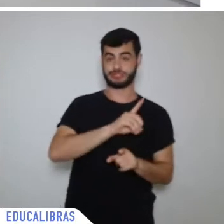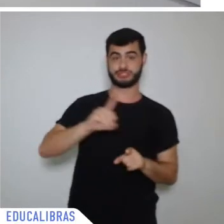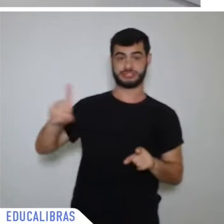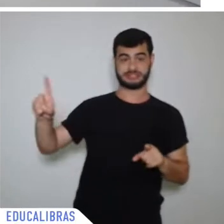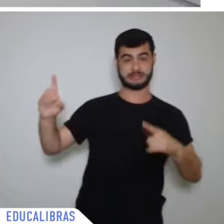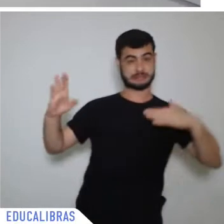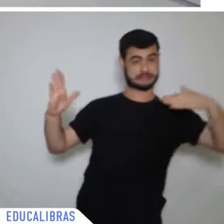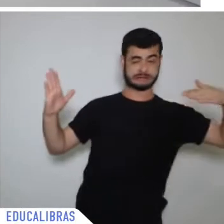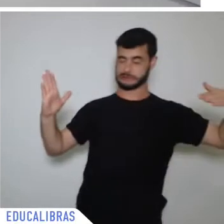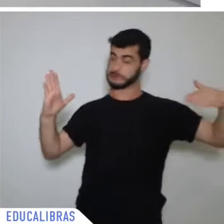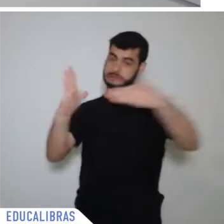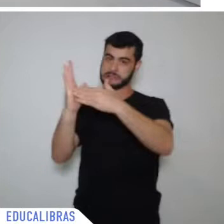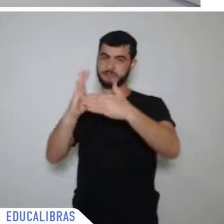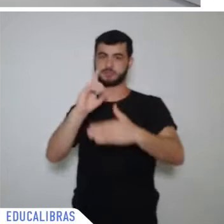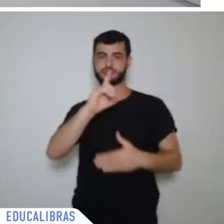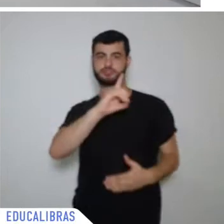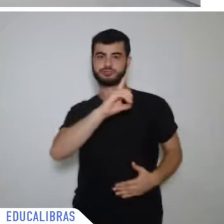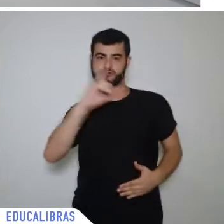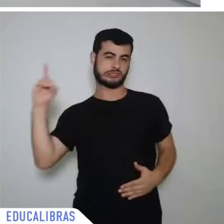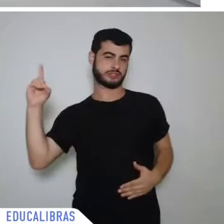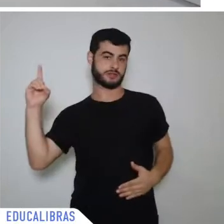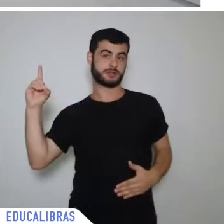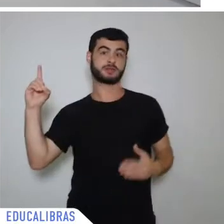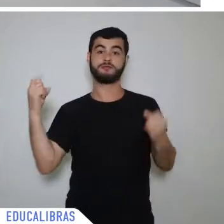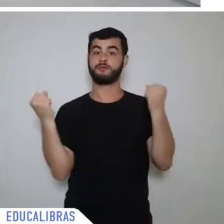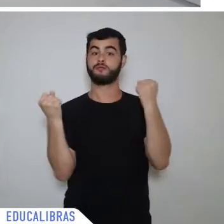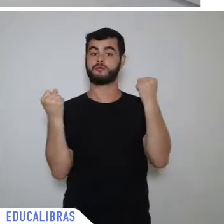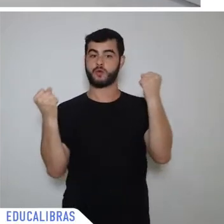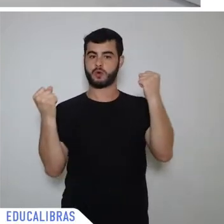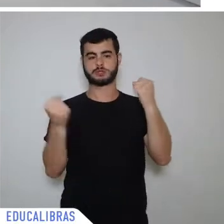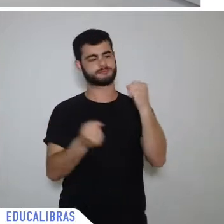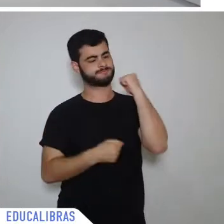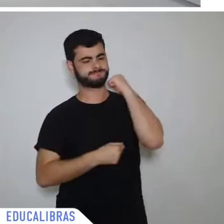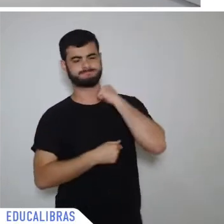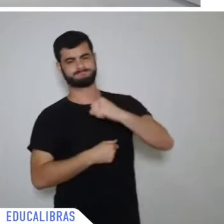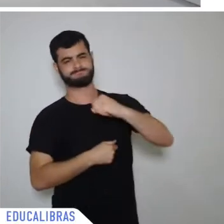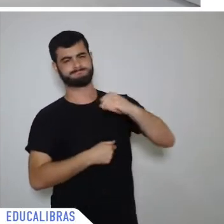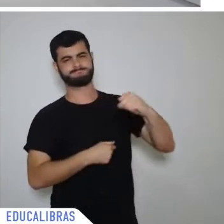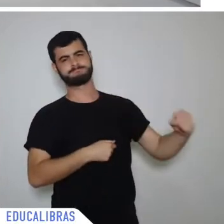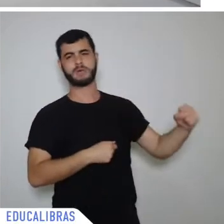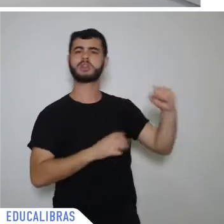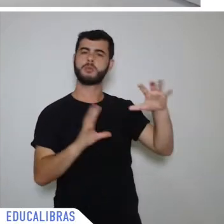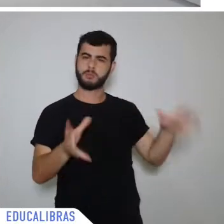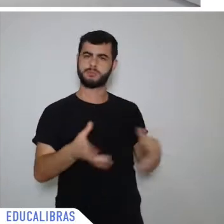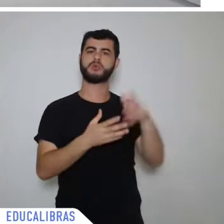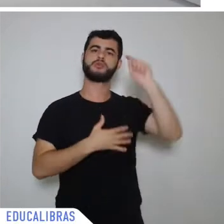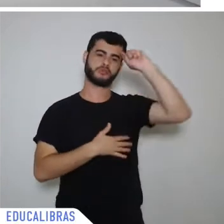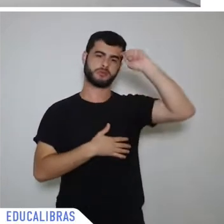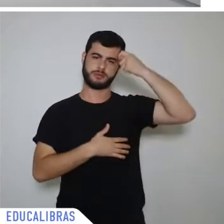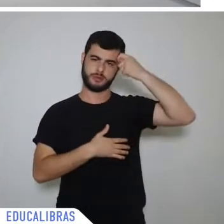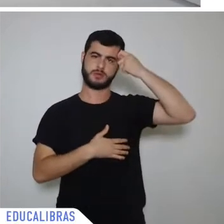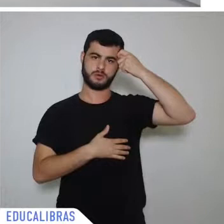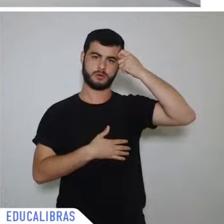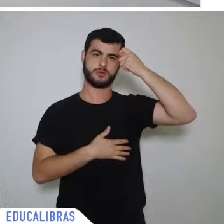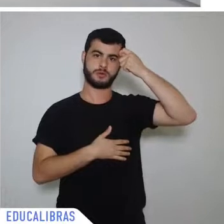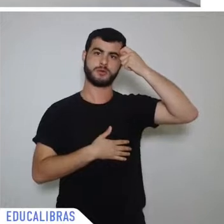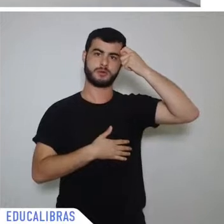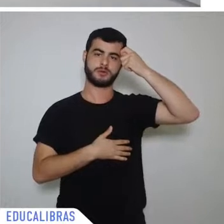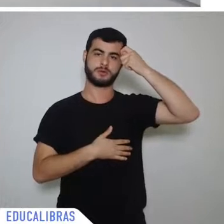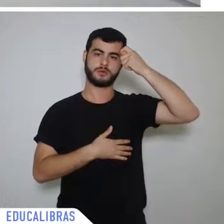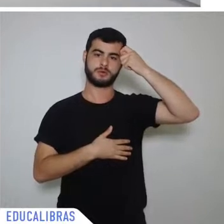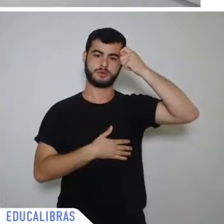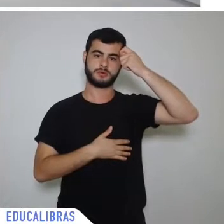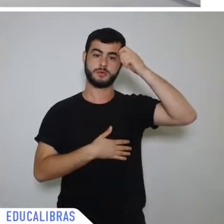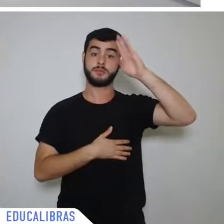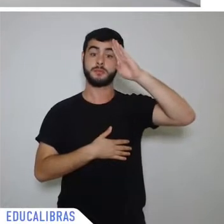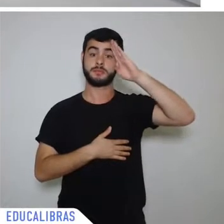a extreme right that causes genocide of the Black population